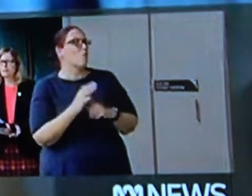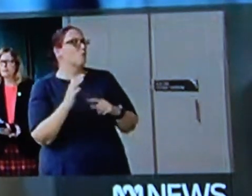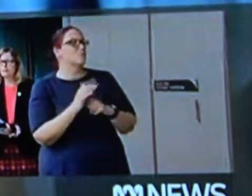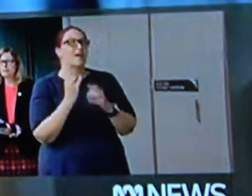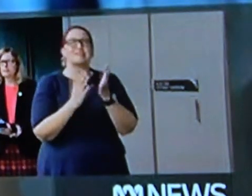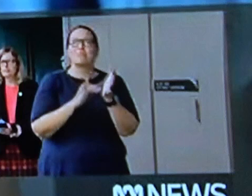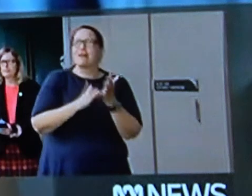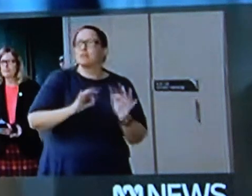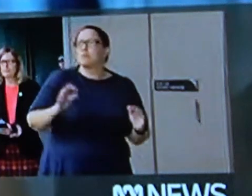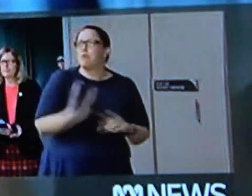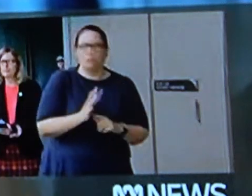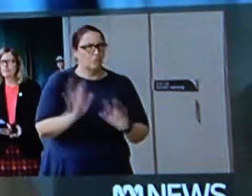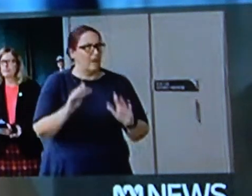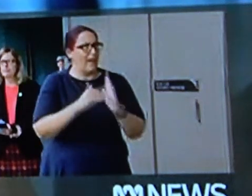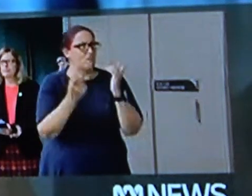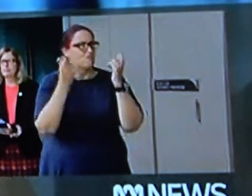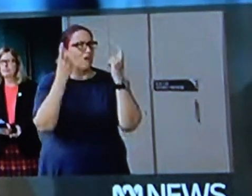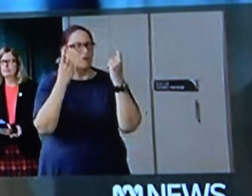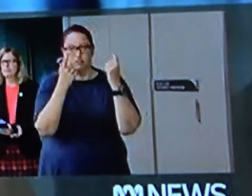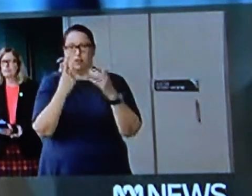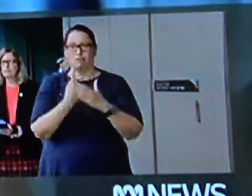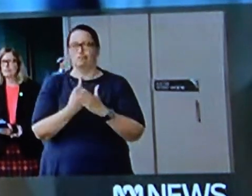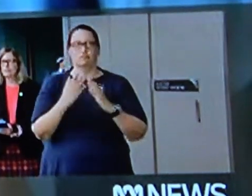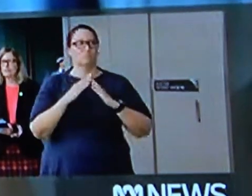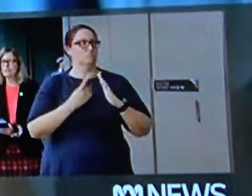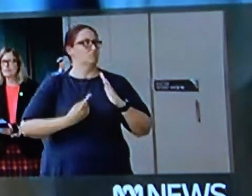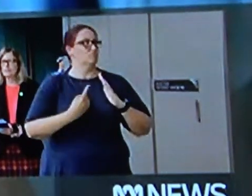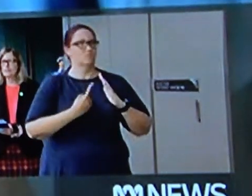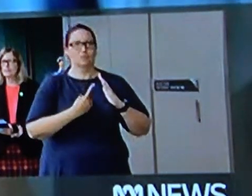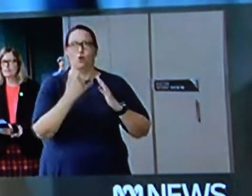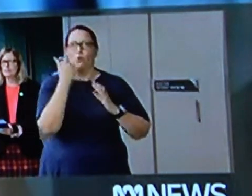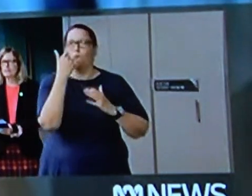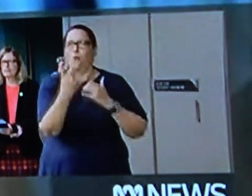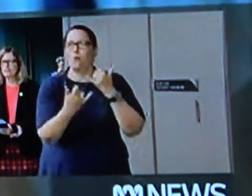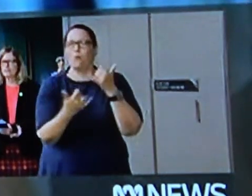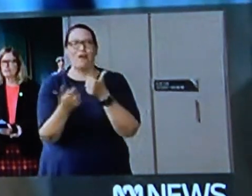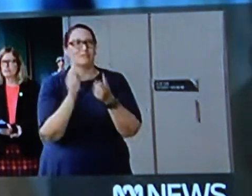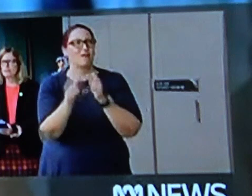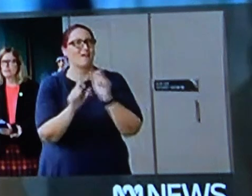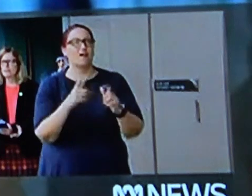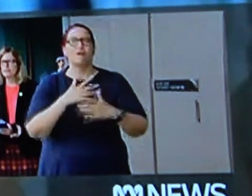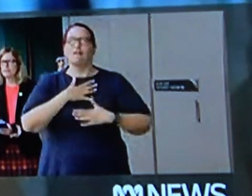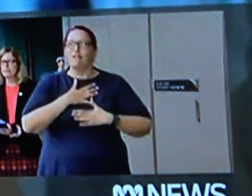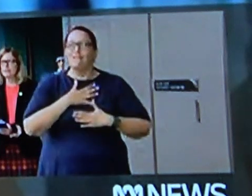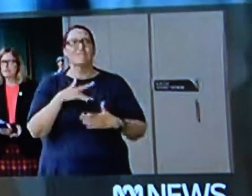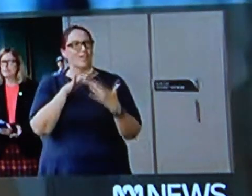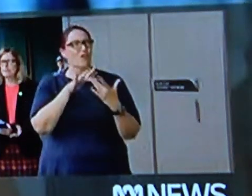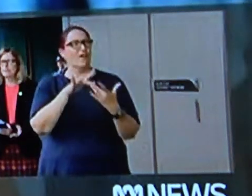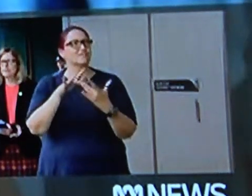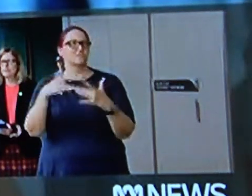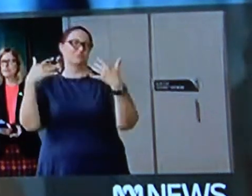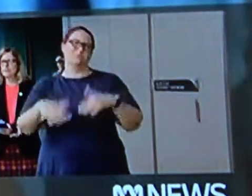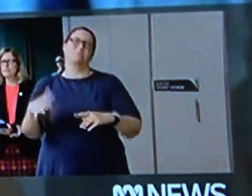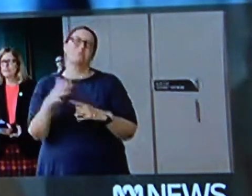And those little things matter. Those little touches matter. And I know that once we bed down what we've announced in the last